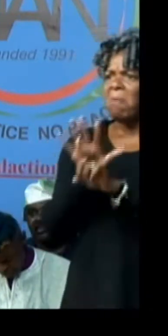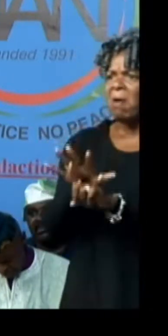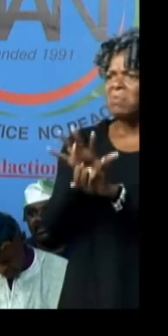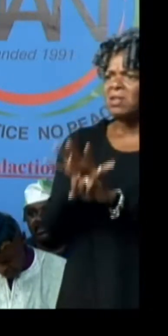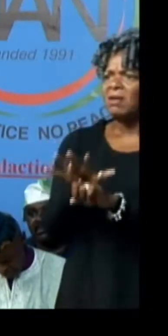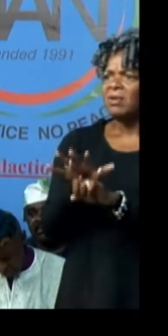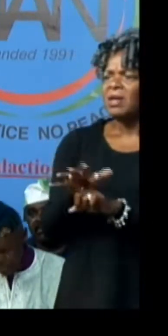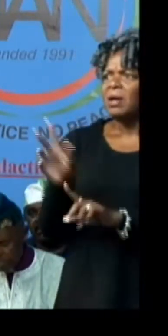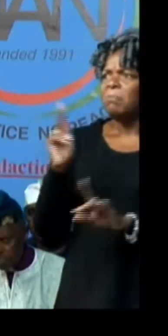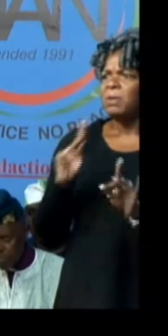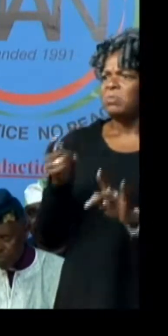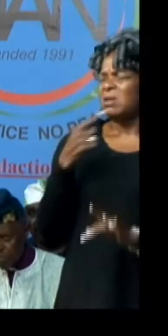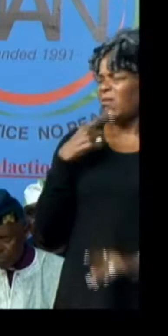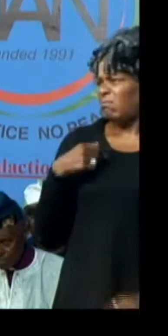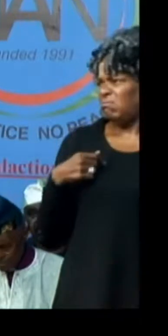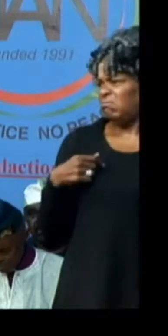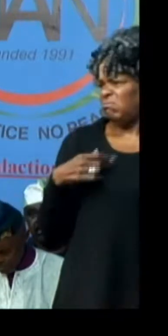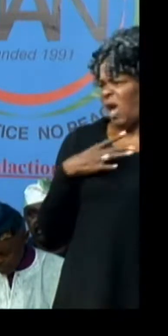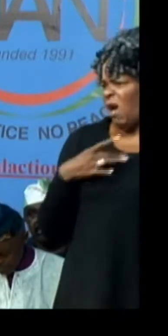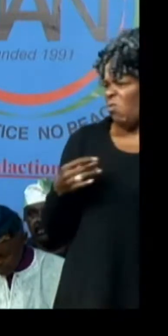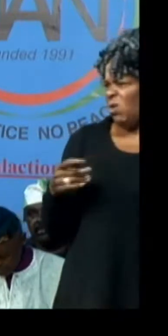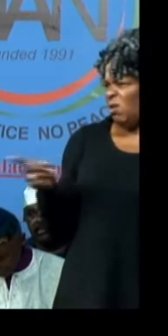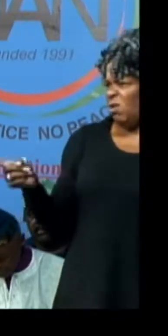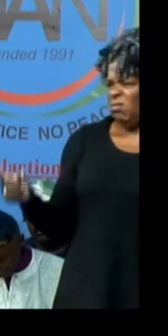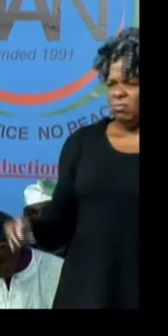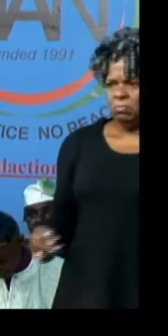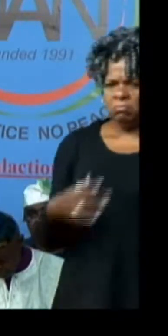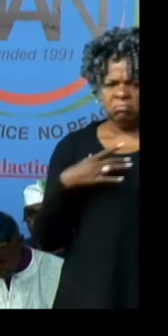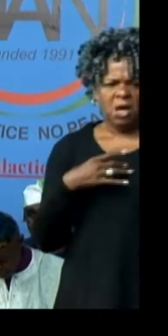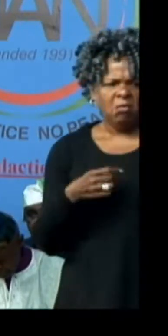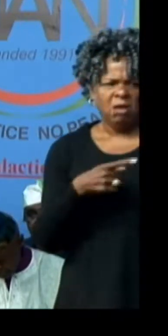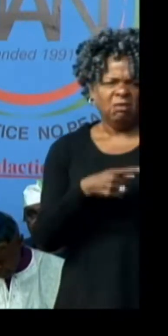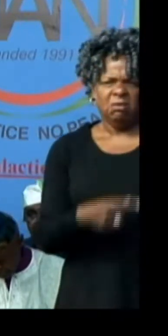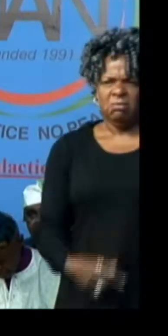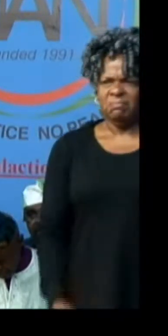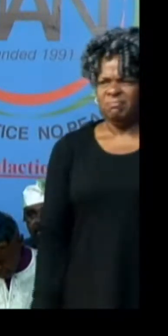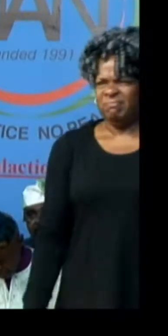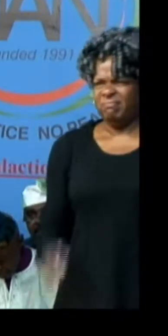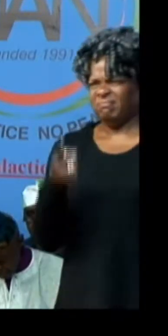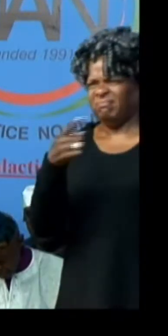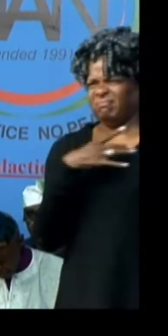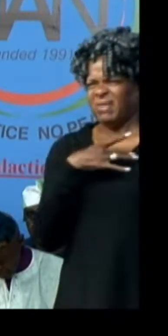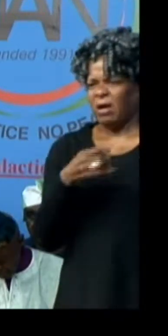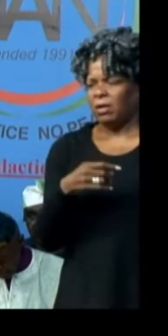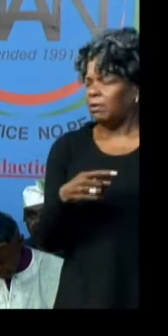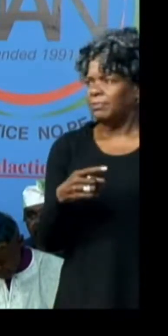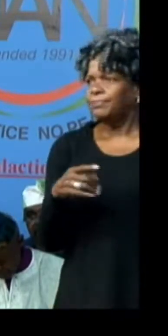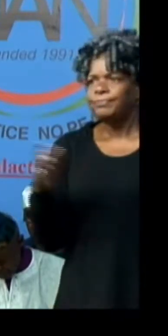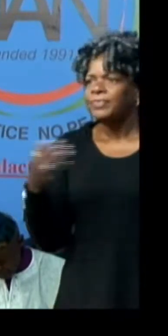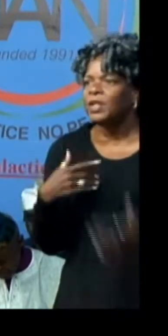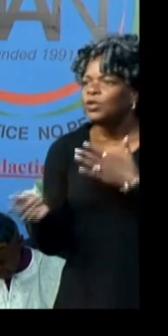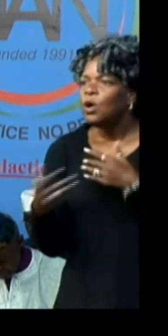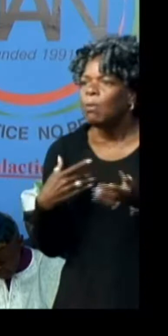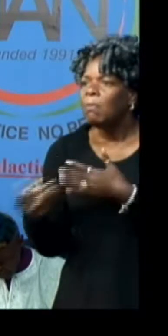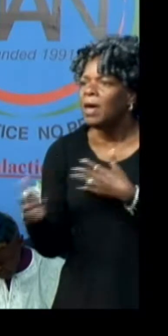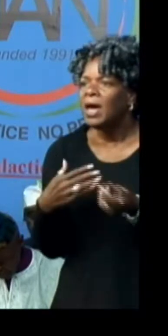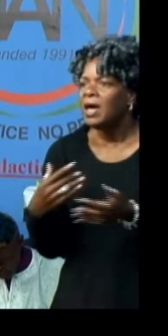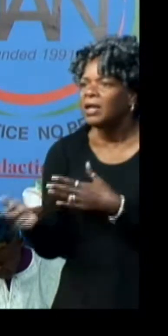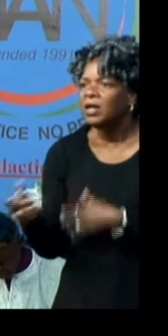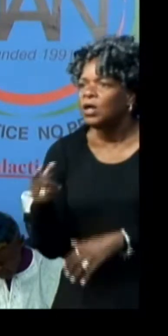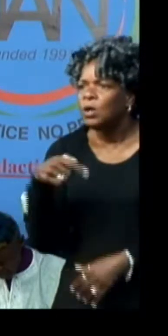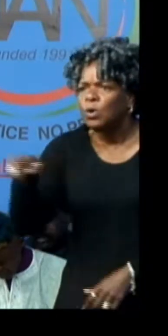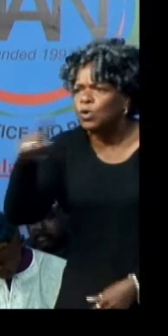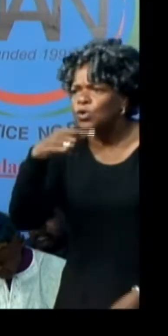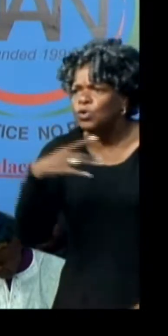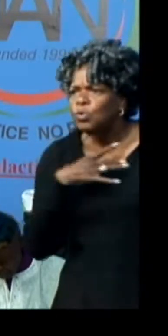president or president, you must measure them by who best serves the interests of those